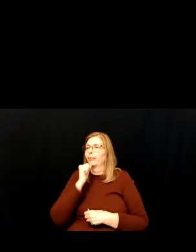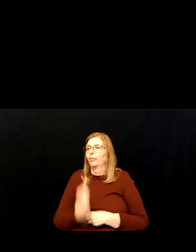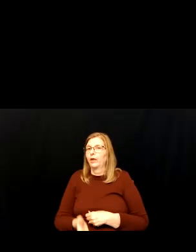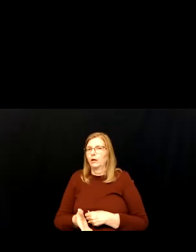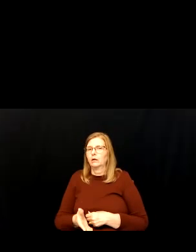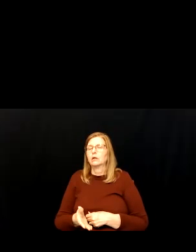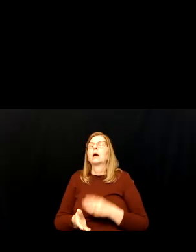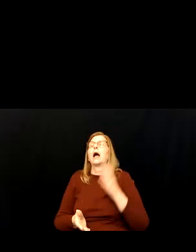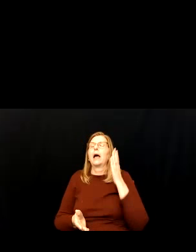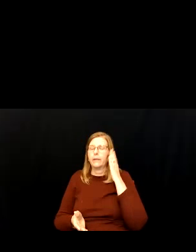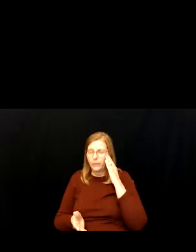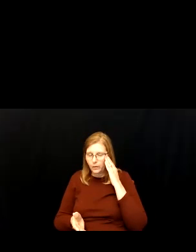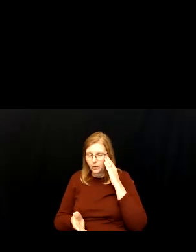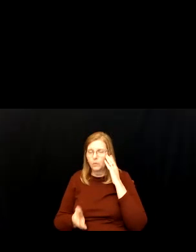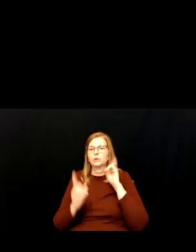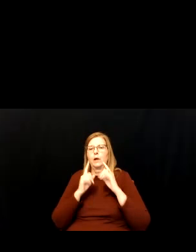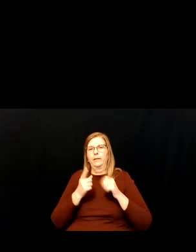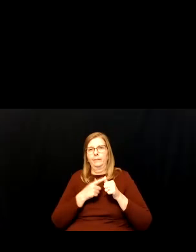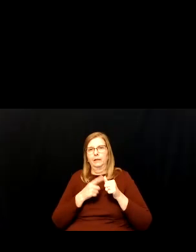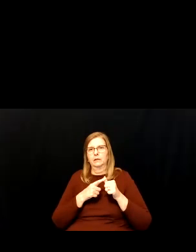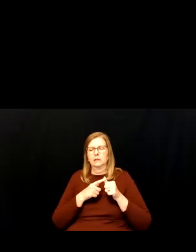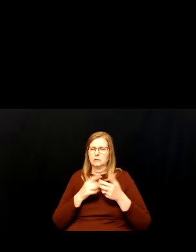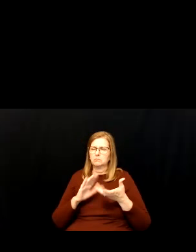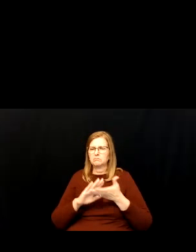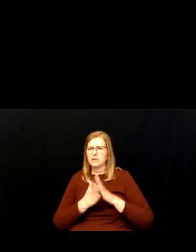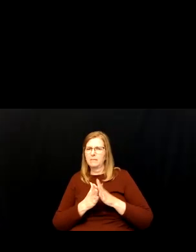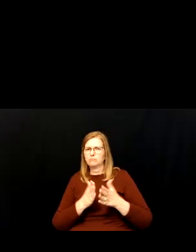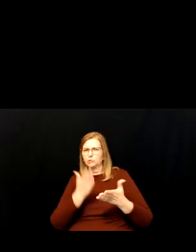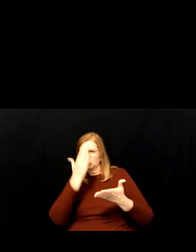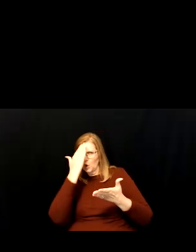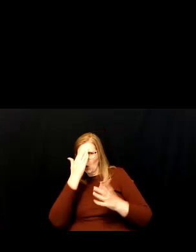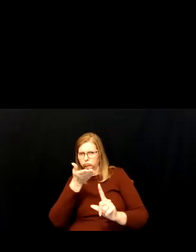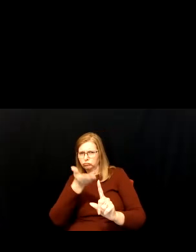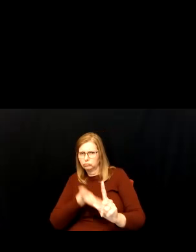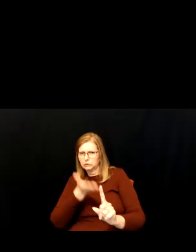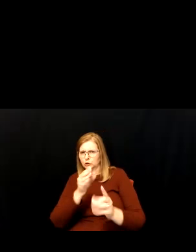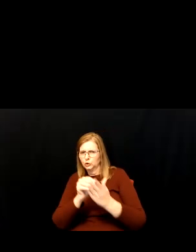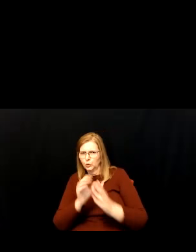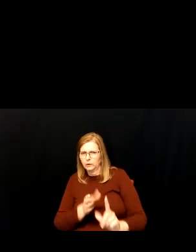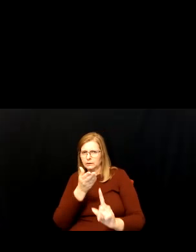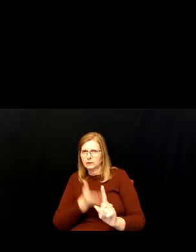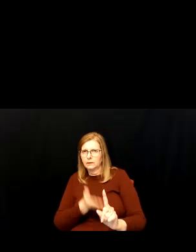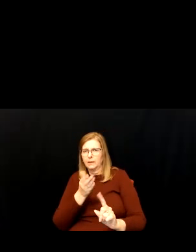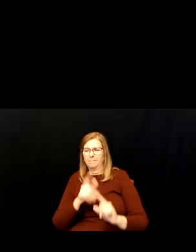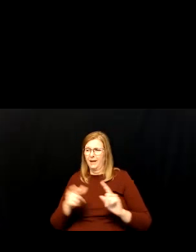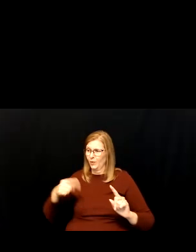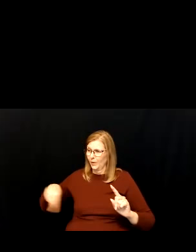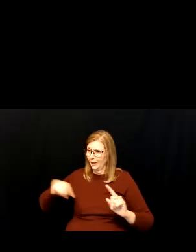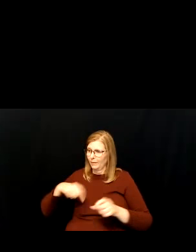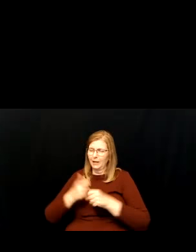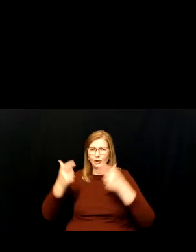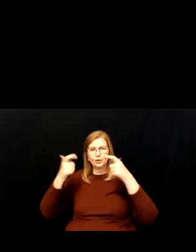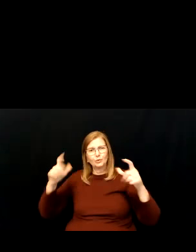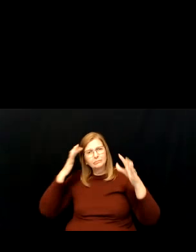talked at the beginning that we really need to get to know the student and their abilities, but when we're making such huge determinations,